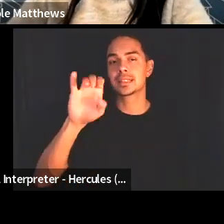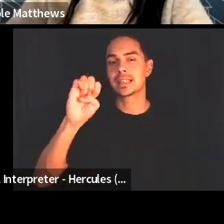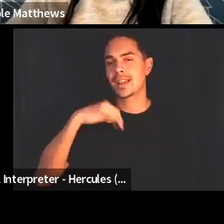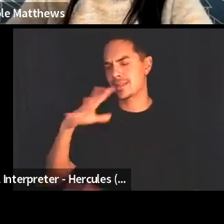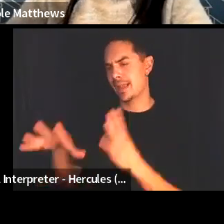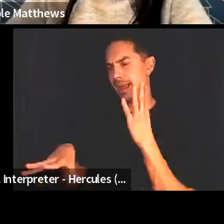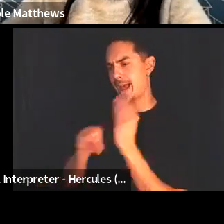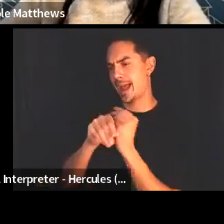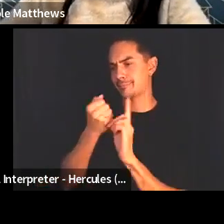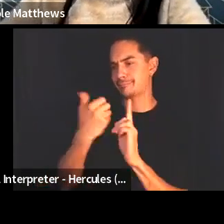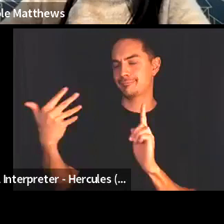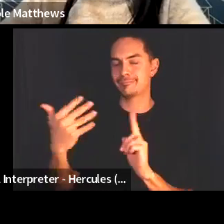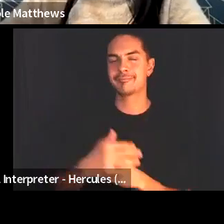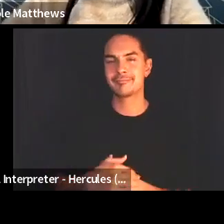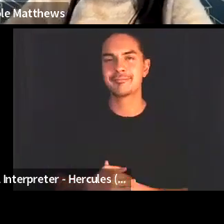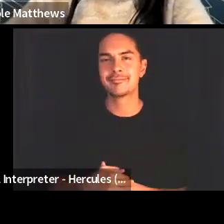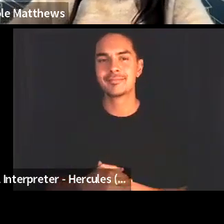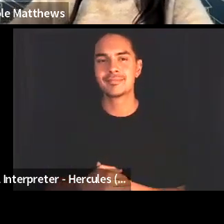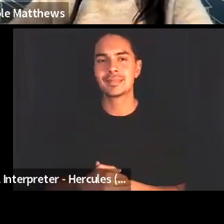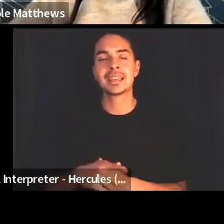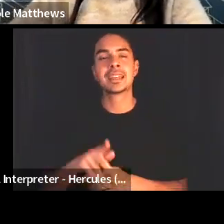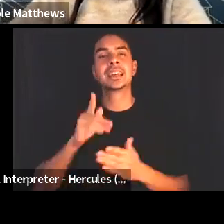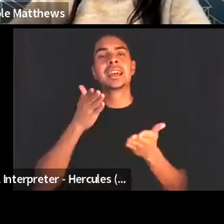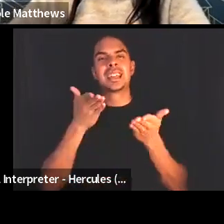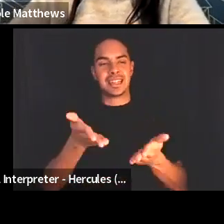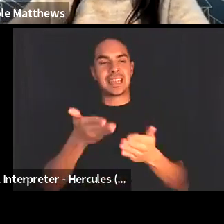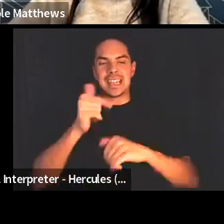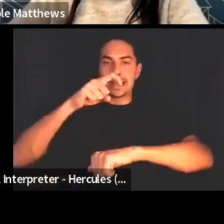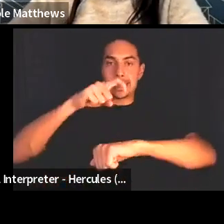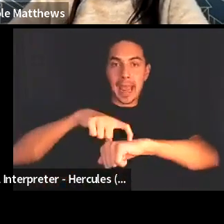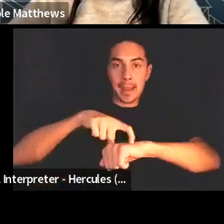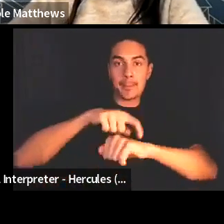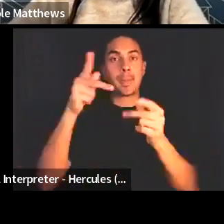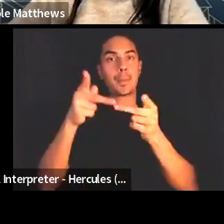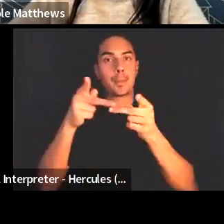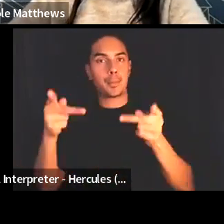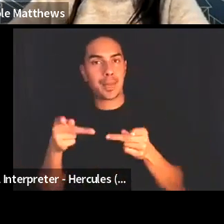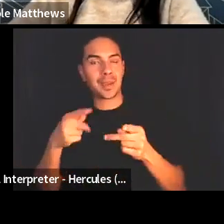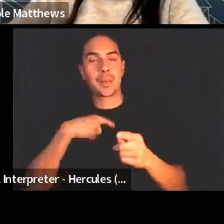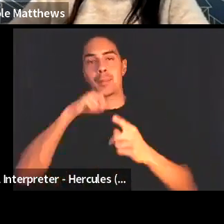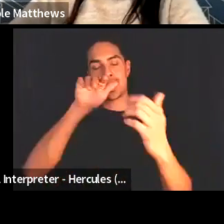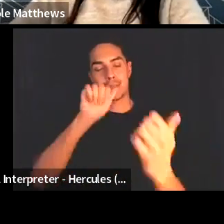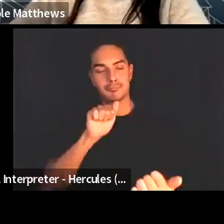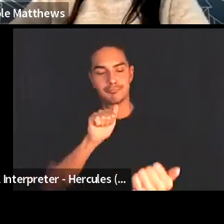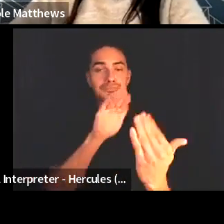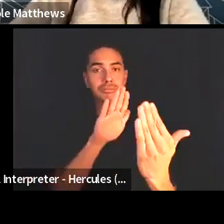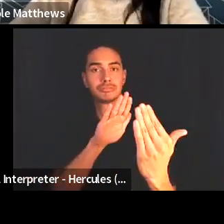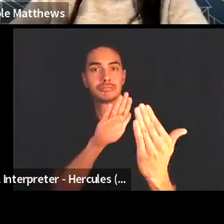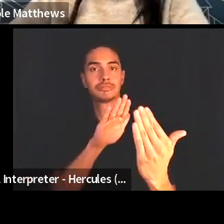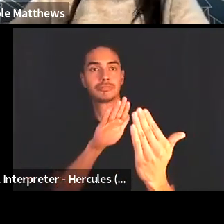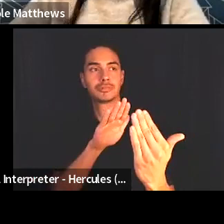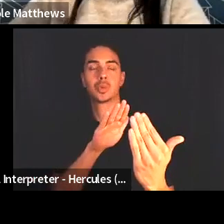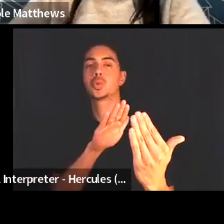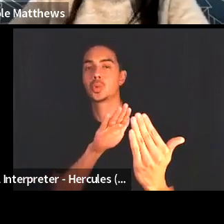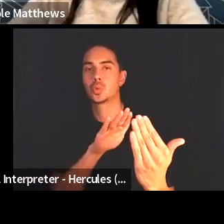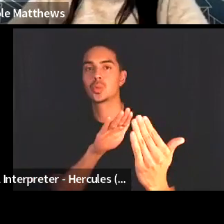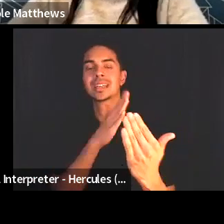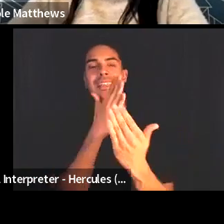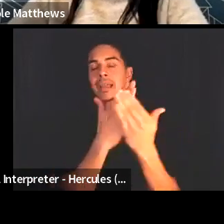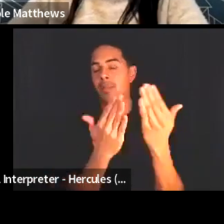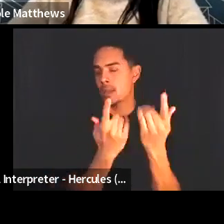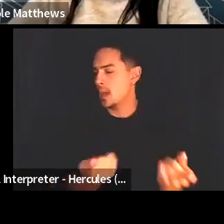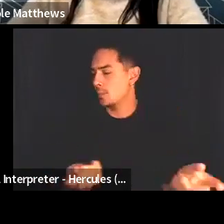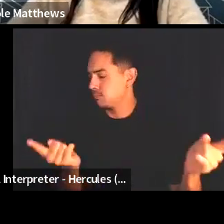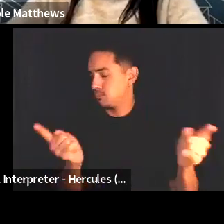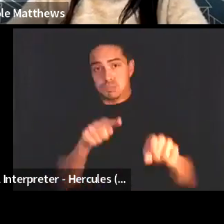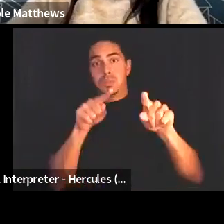so there is a time and a place when we have to address things, right? Like legit, you have to address something that is harmful.